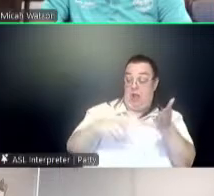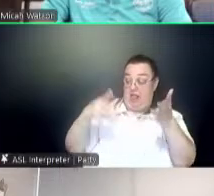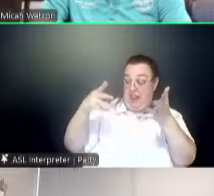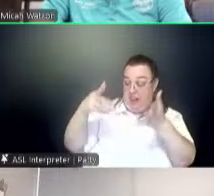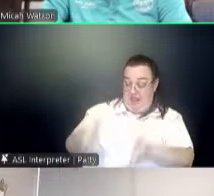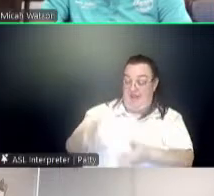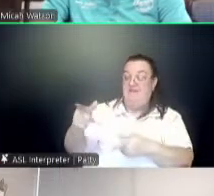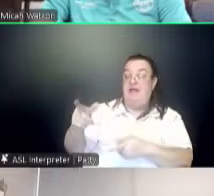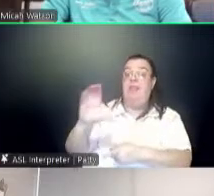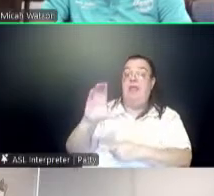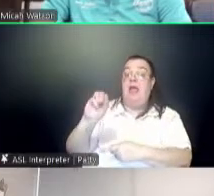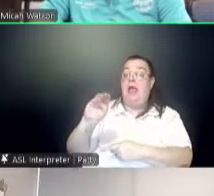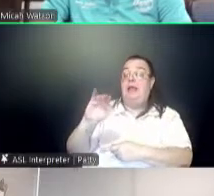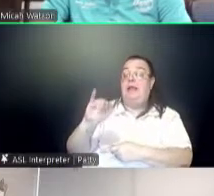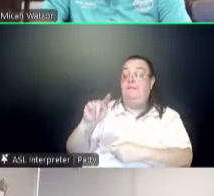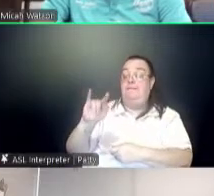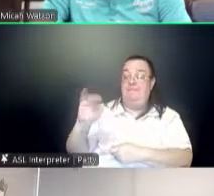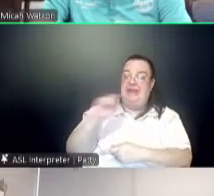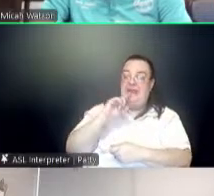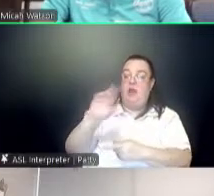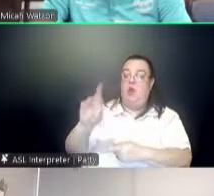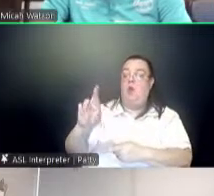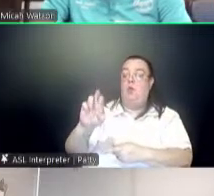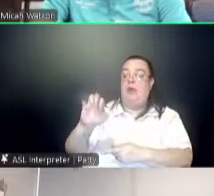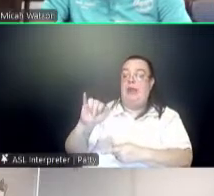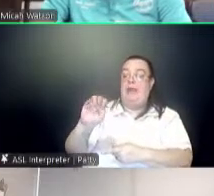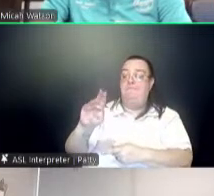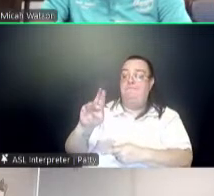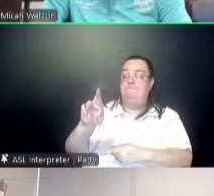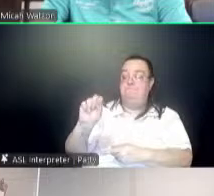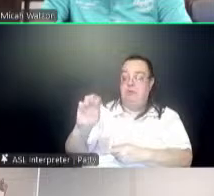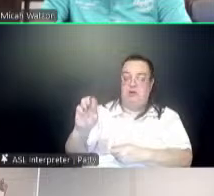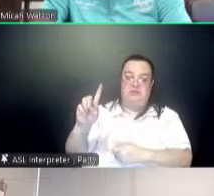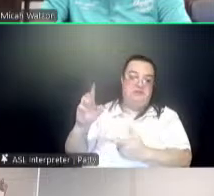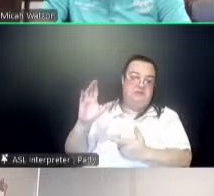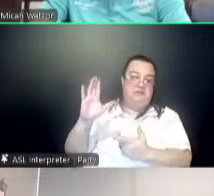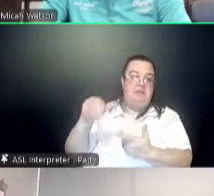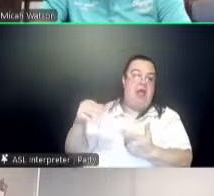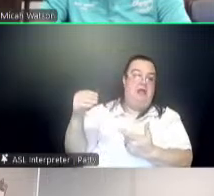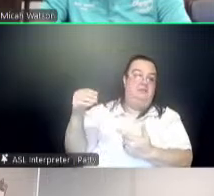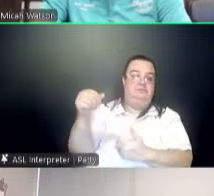get reimbursed by the town for expenses for Cheverly Day.